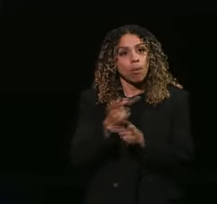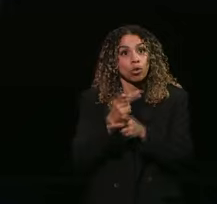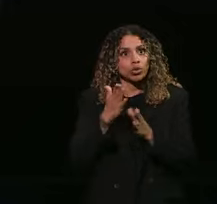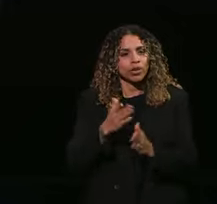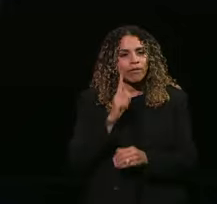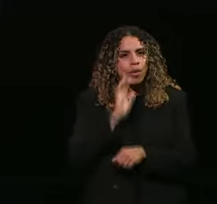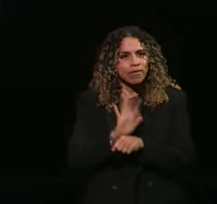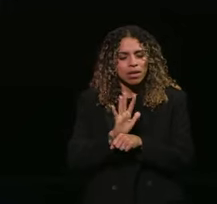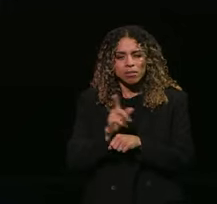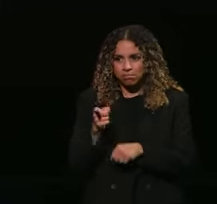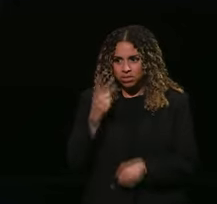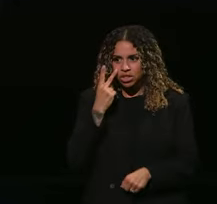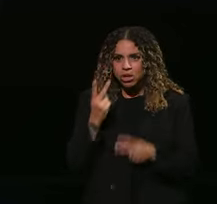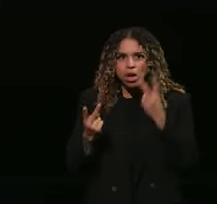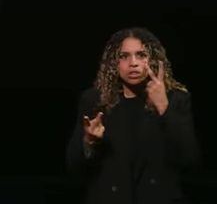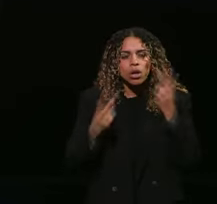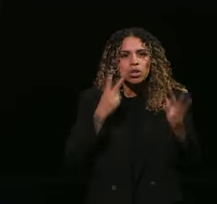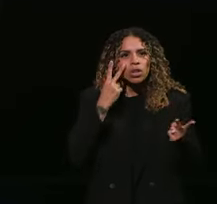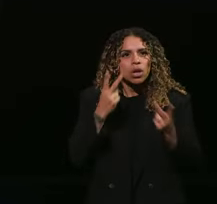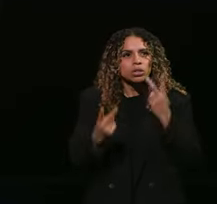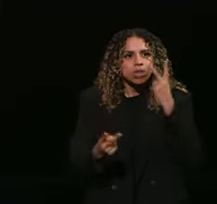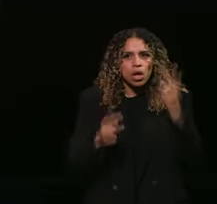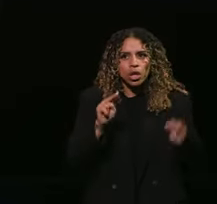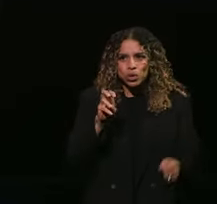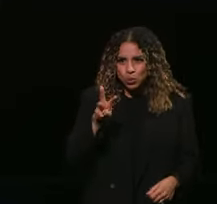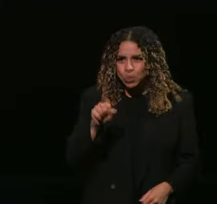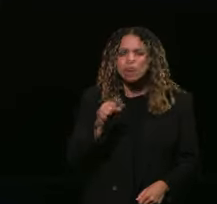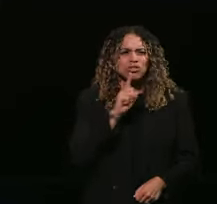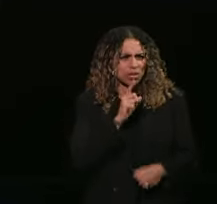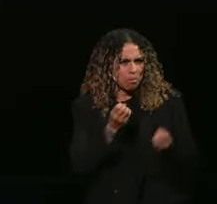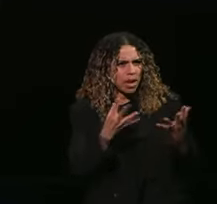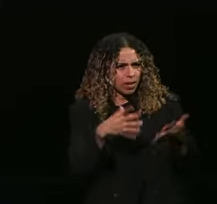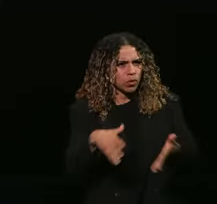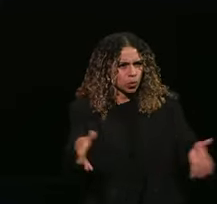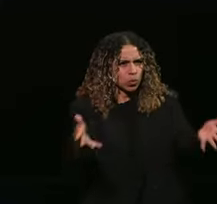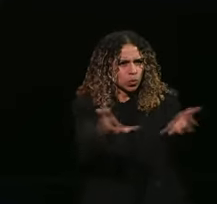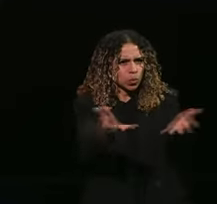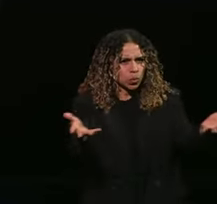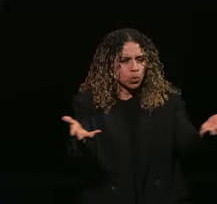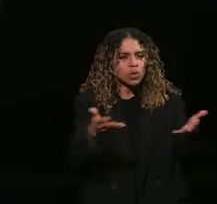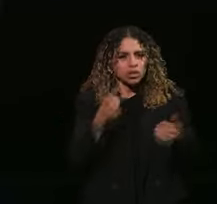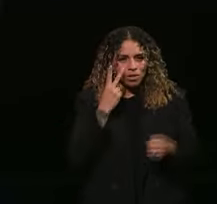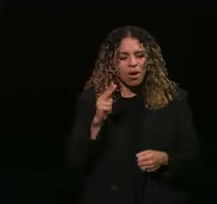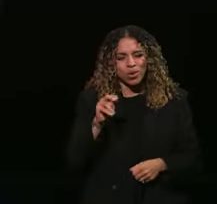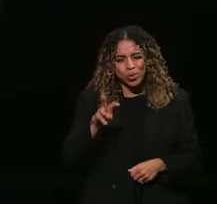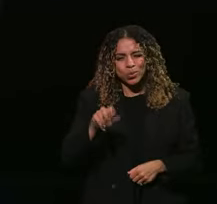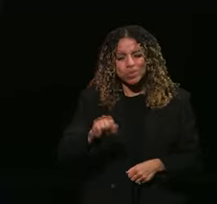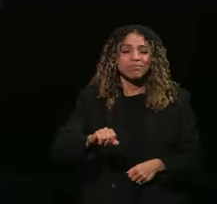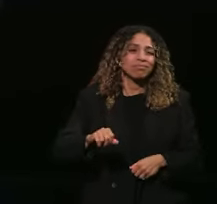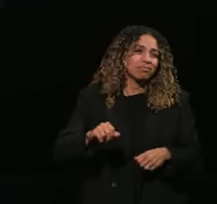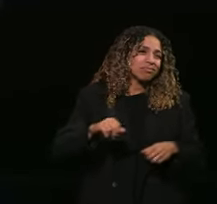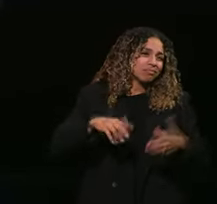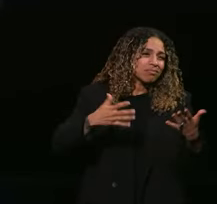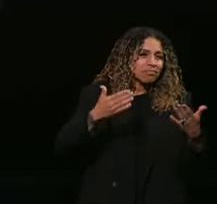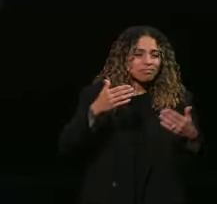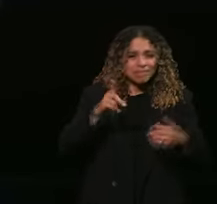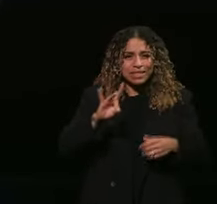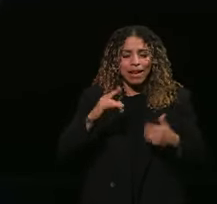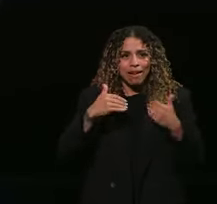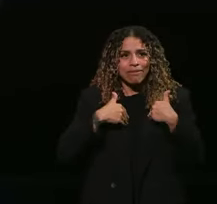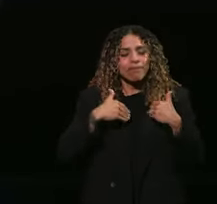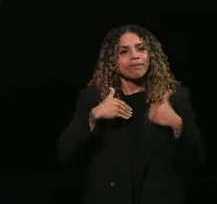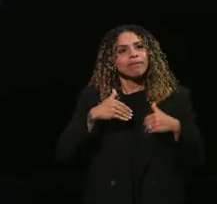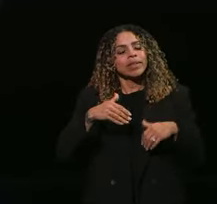pieces in the news. And I'm sure many of us here tonight saw these pieces in the news, including the bombing of the maternity hospital.